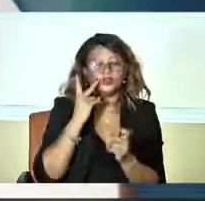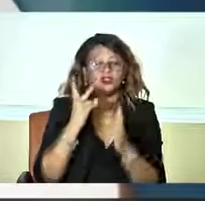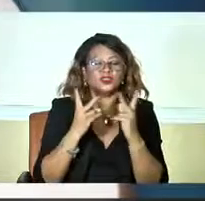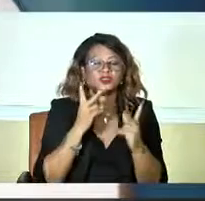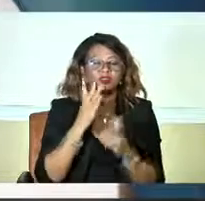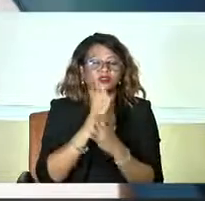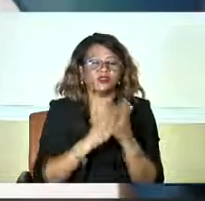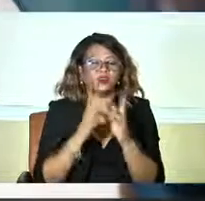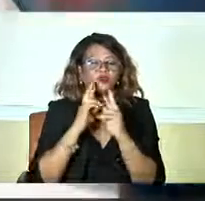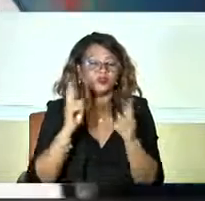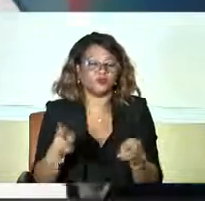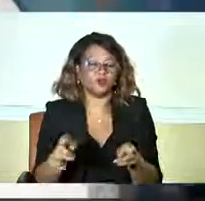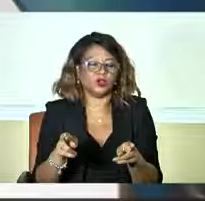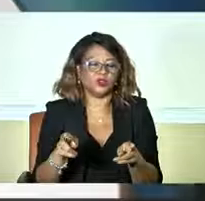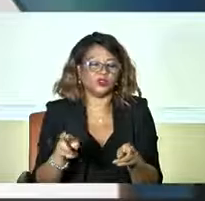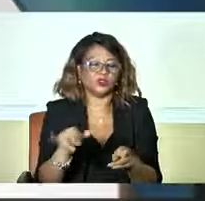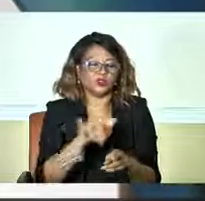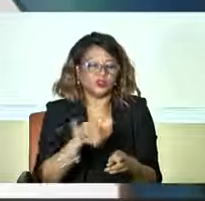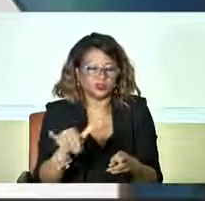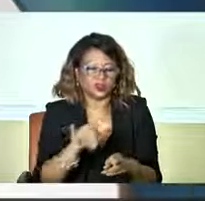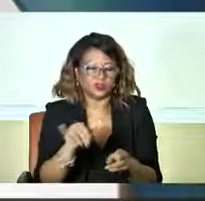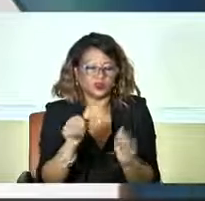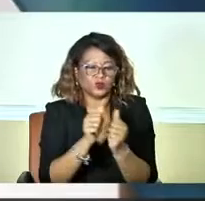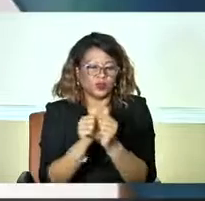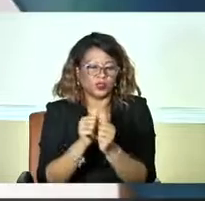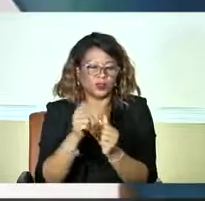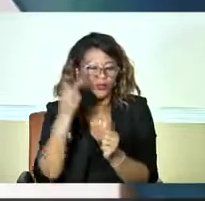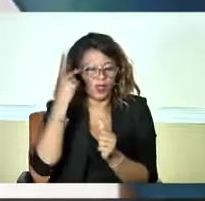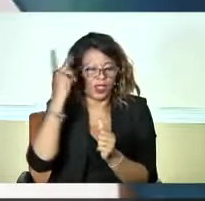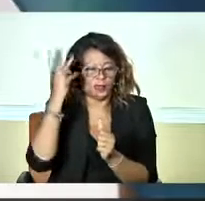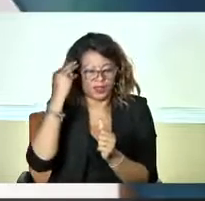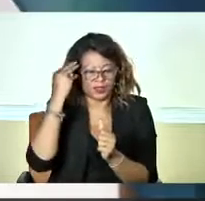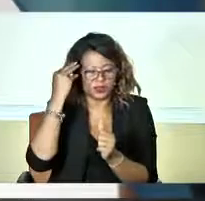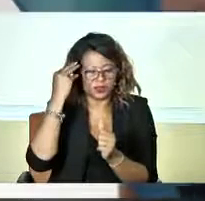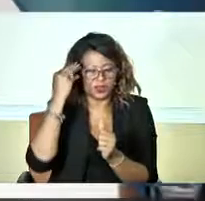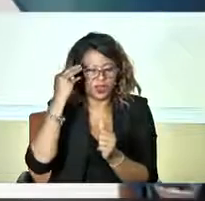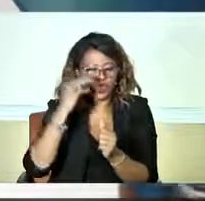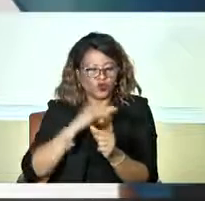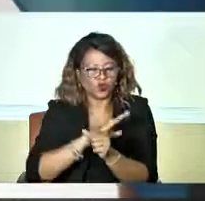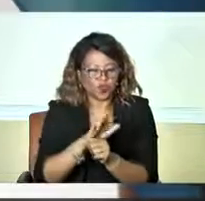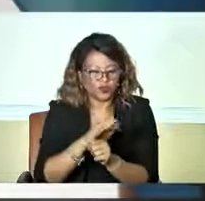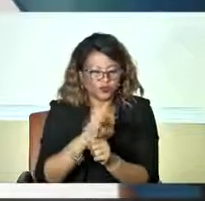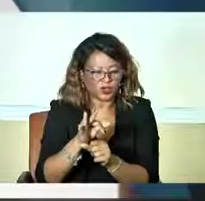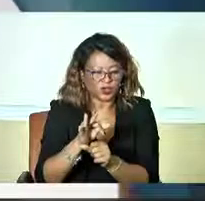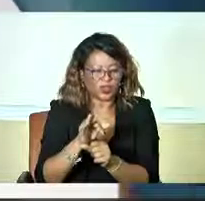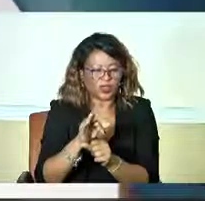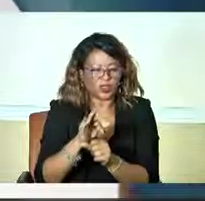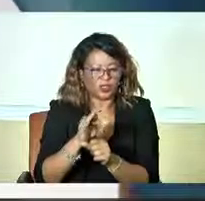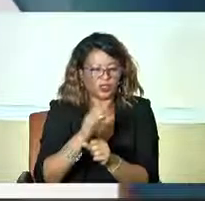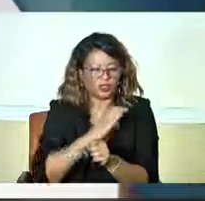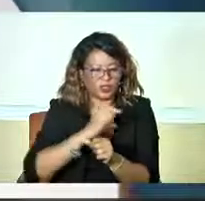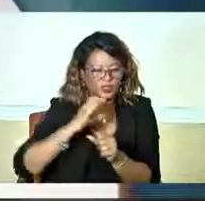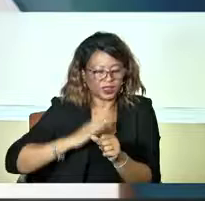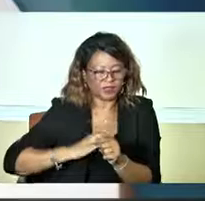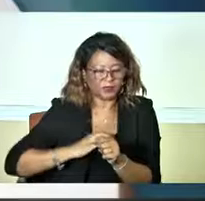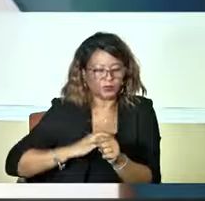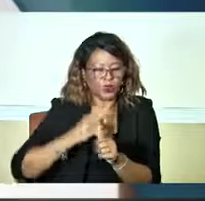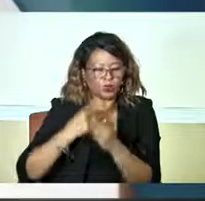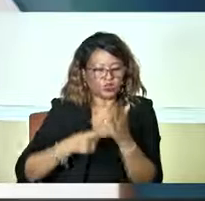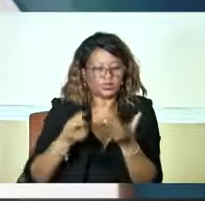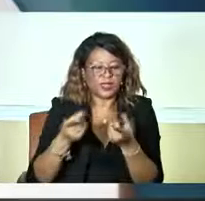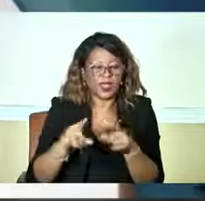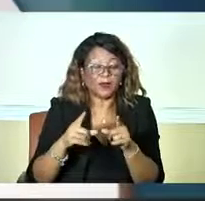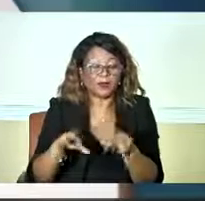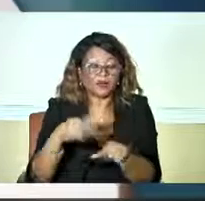some of their reports are consistent with the Prime Minister's Recovery Committee reports in terms of what should be happening